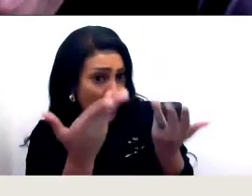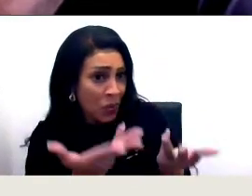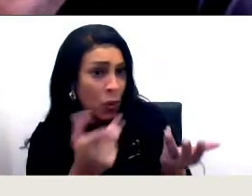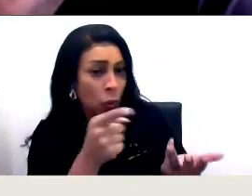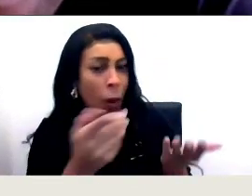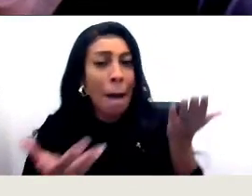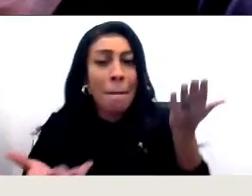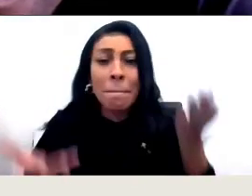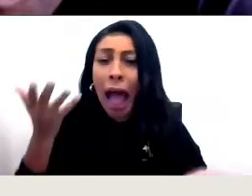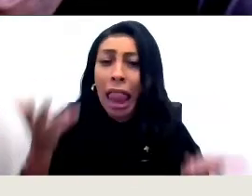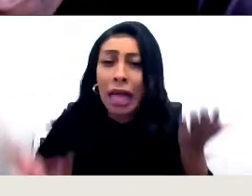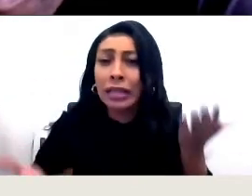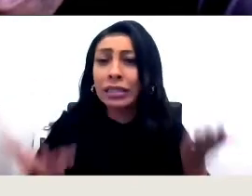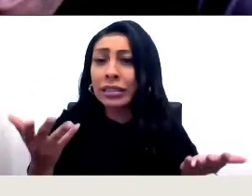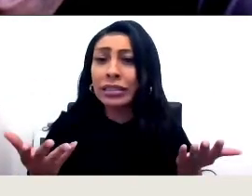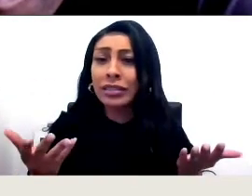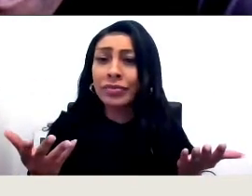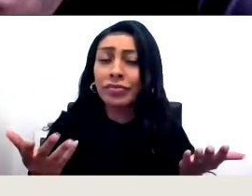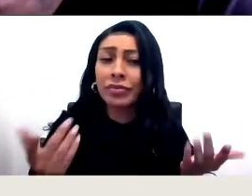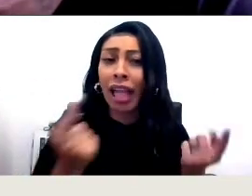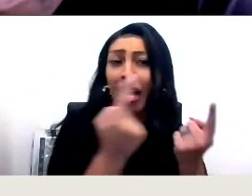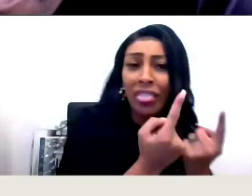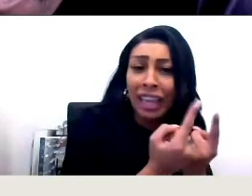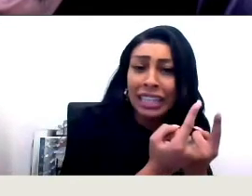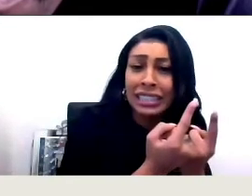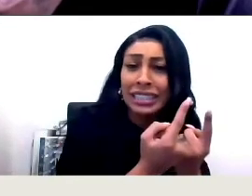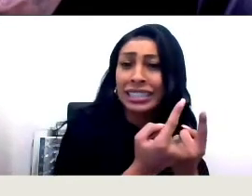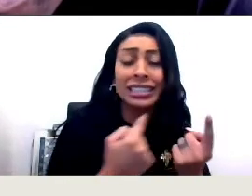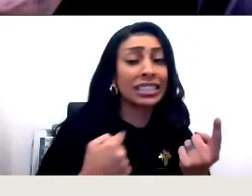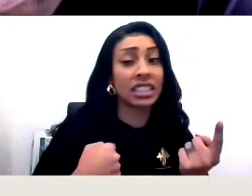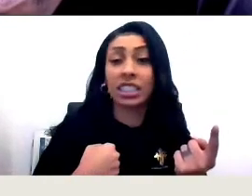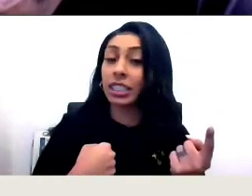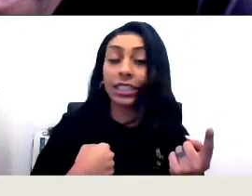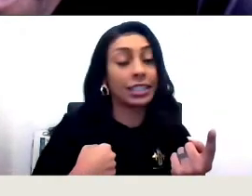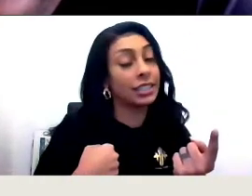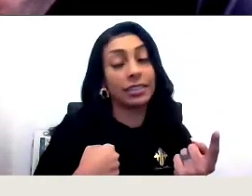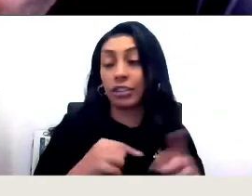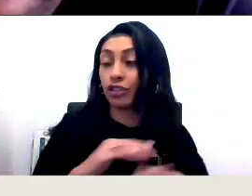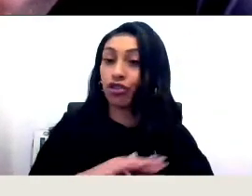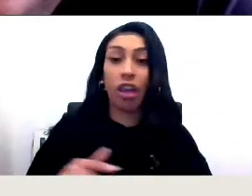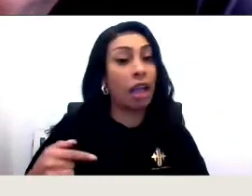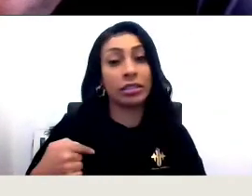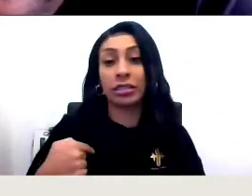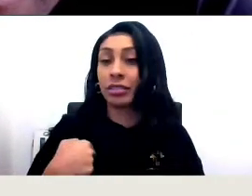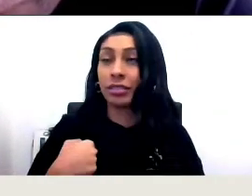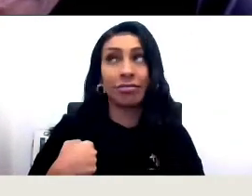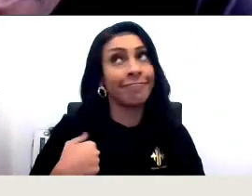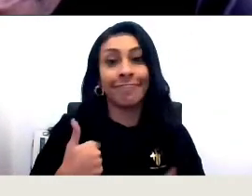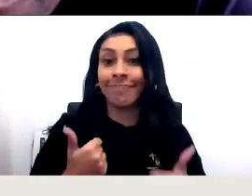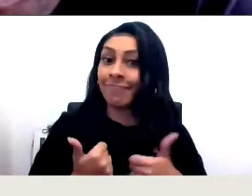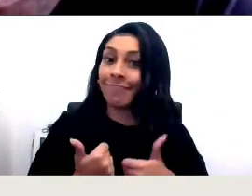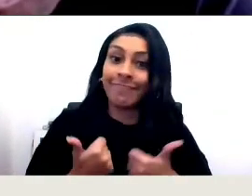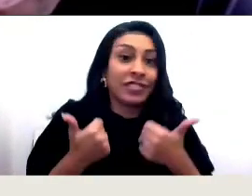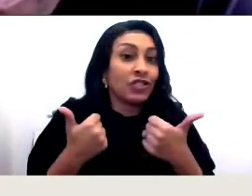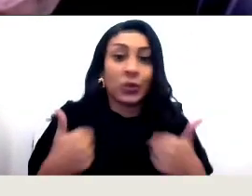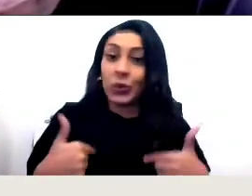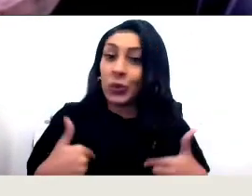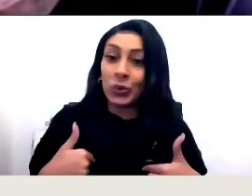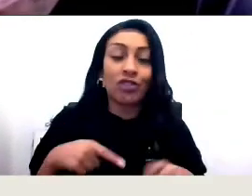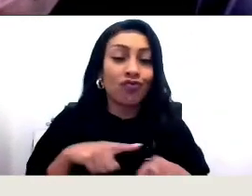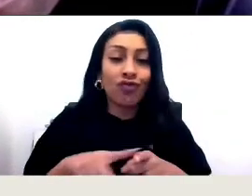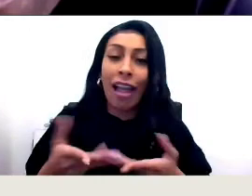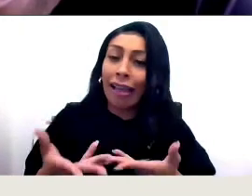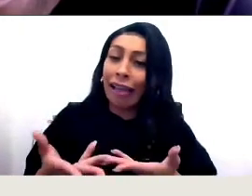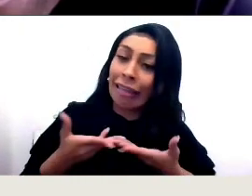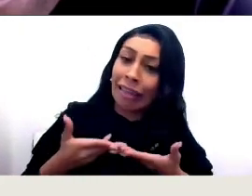Have you managed to balance those things? Because I feel like I haven't necessarily done that too well, but I'm not trying to give